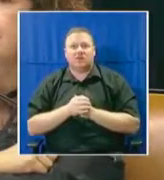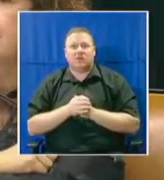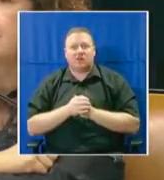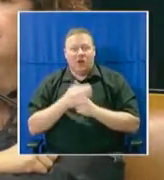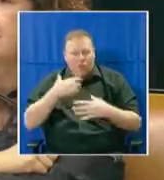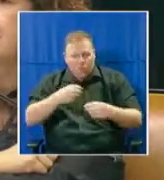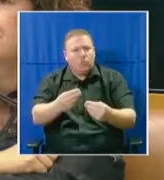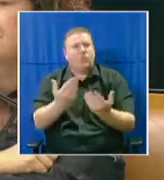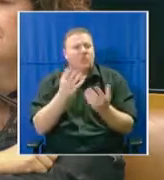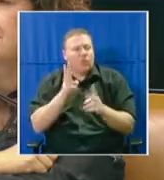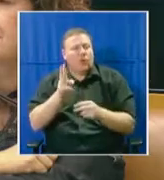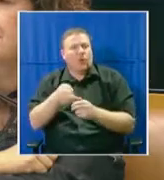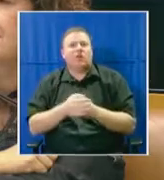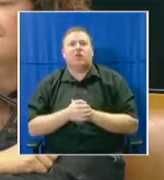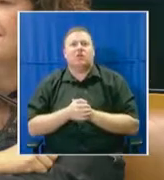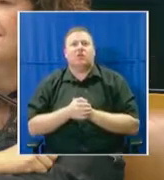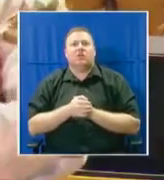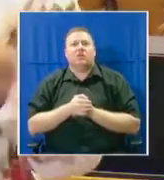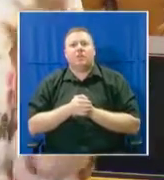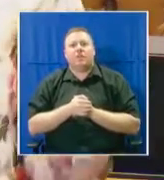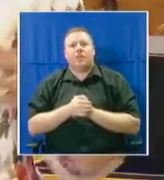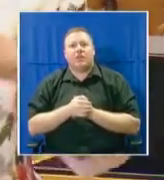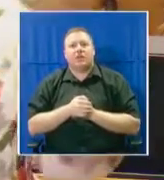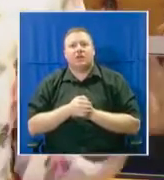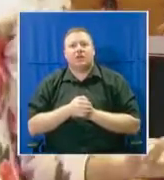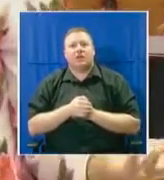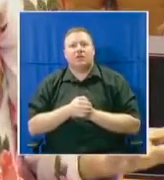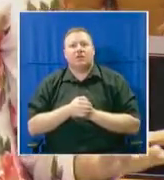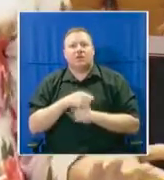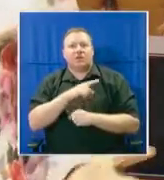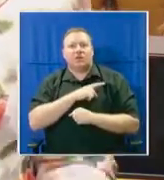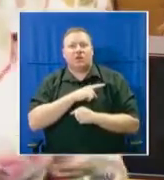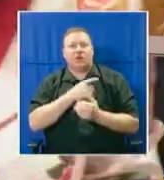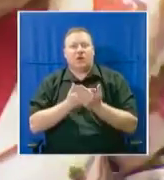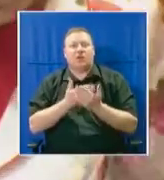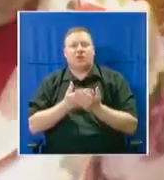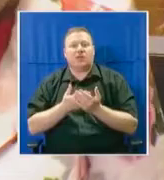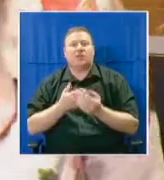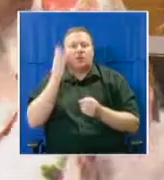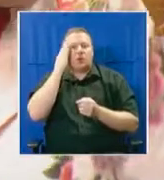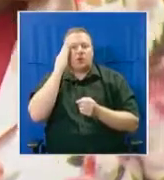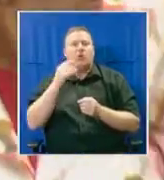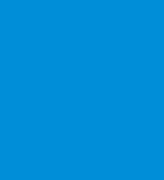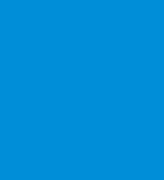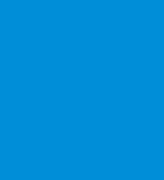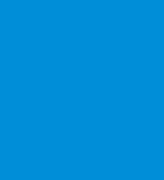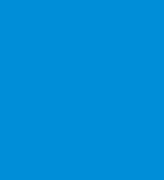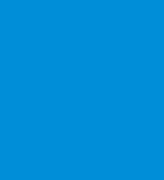including other priests who agree with us, so that we can differentiate between the left and right priests. Thank you, Honourable